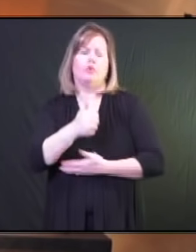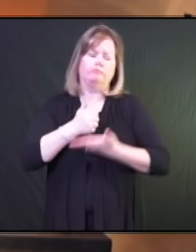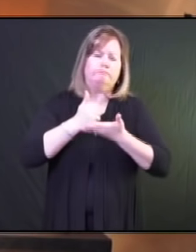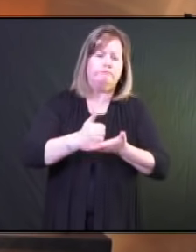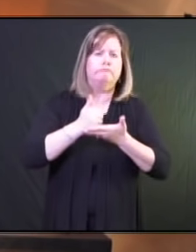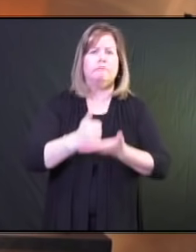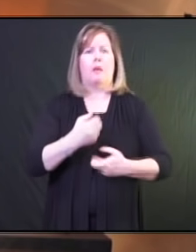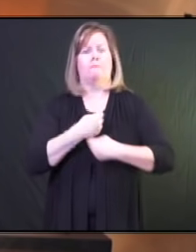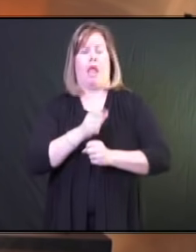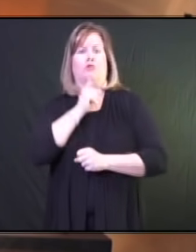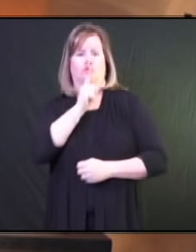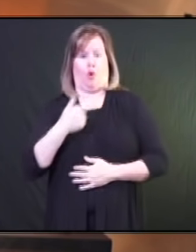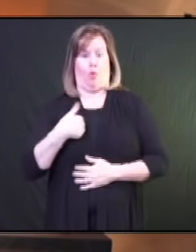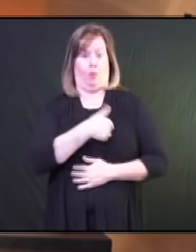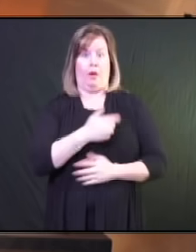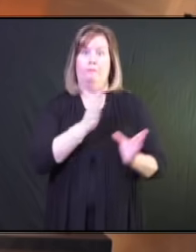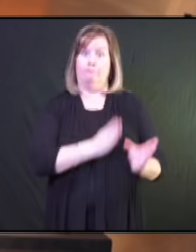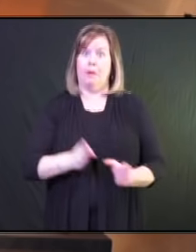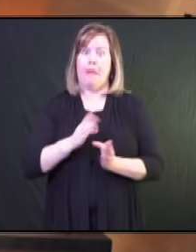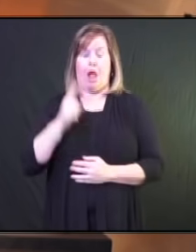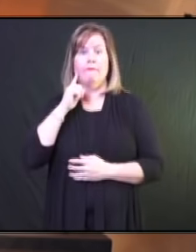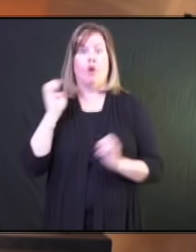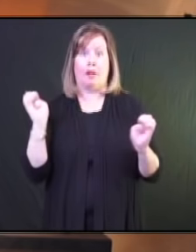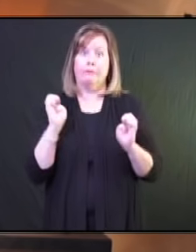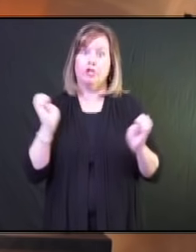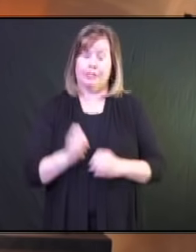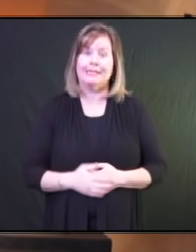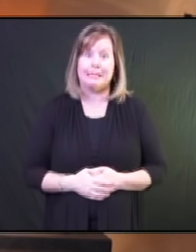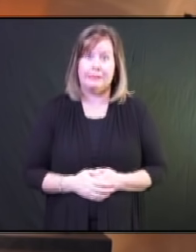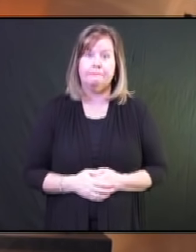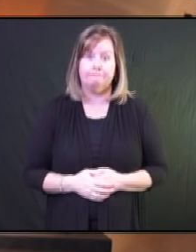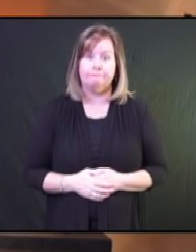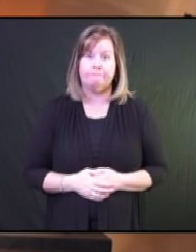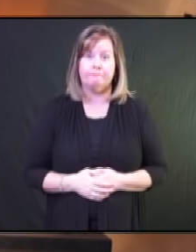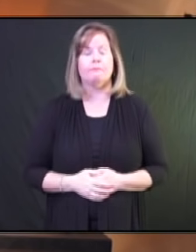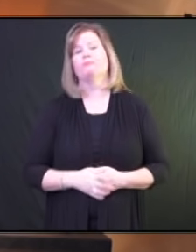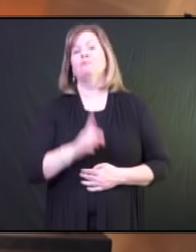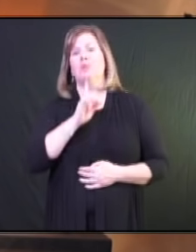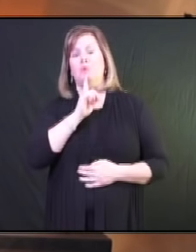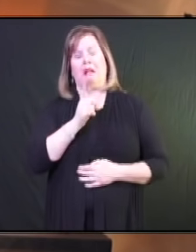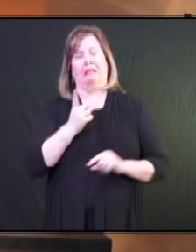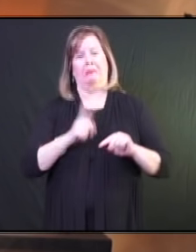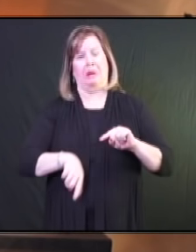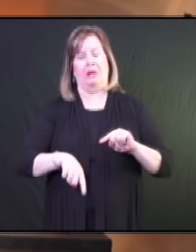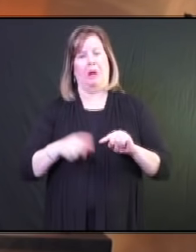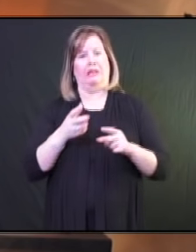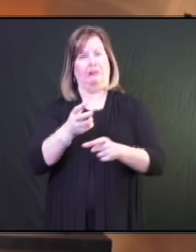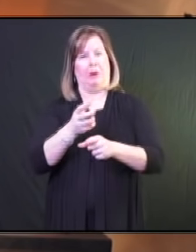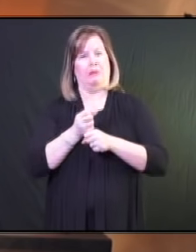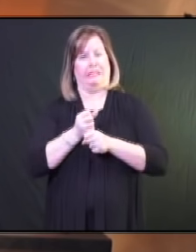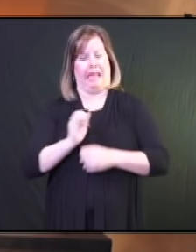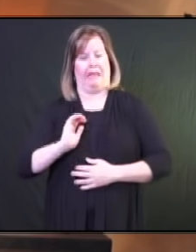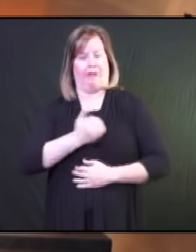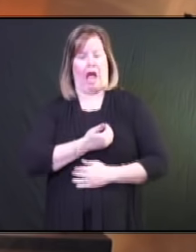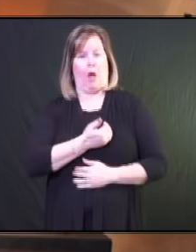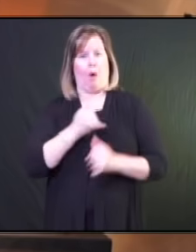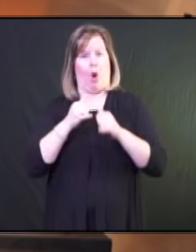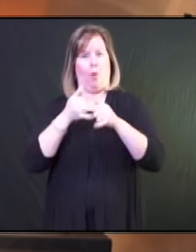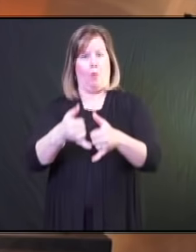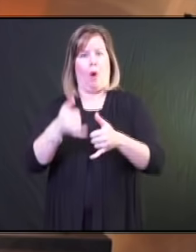prepared for public health emergencies. And it's a little ironic that we couldn't go to receive our award because of a public health